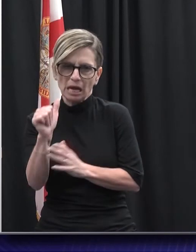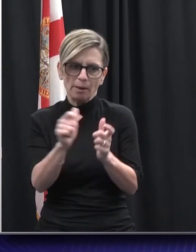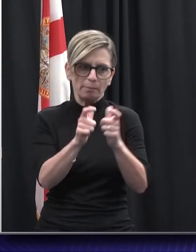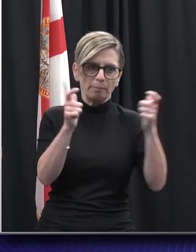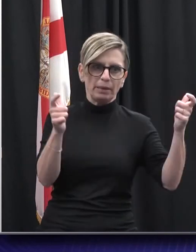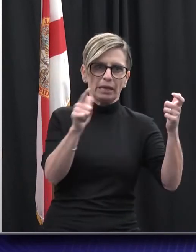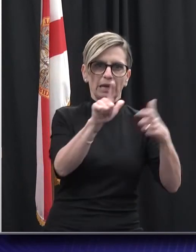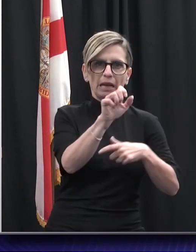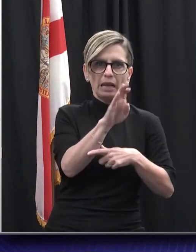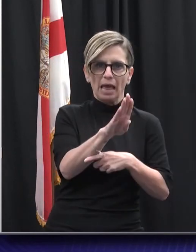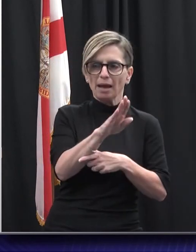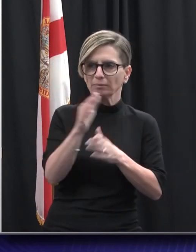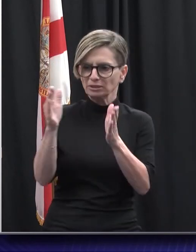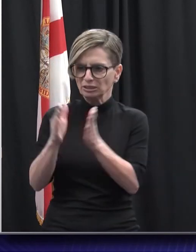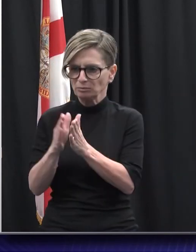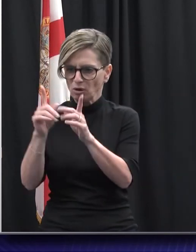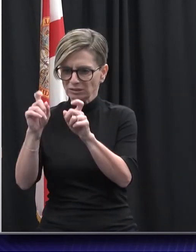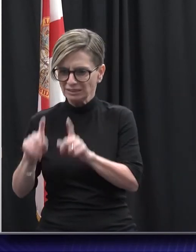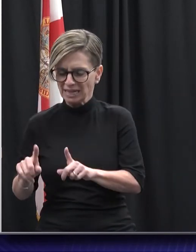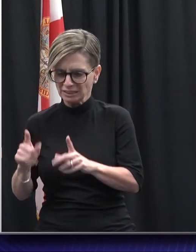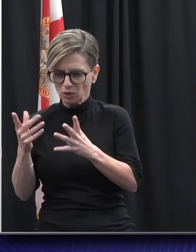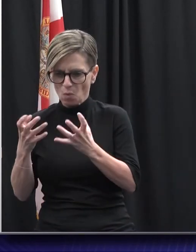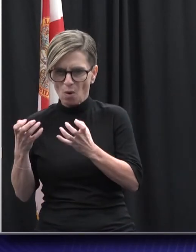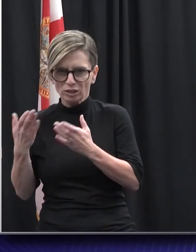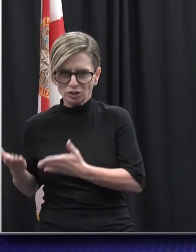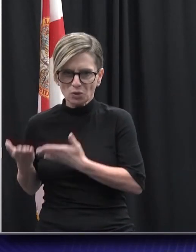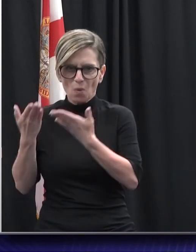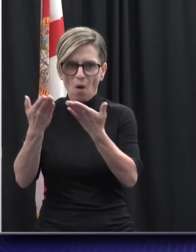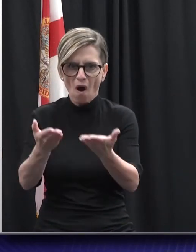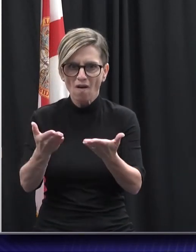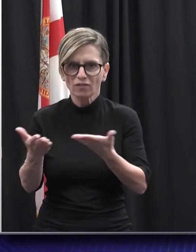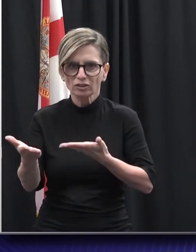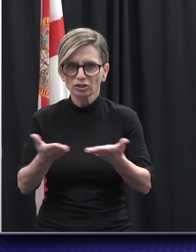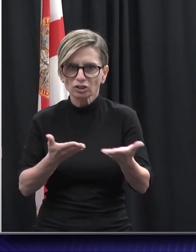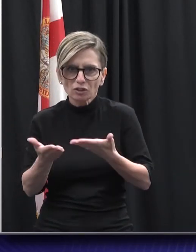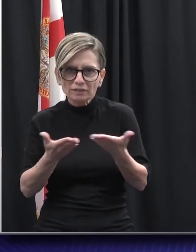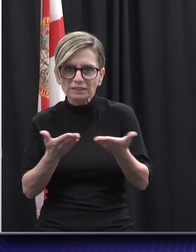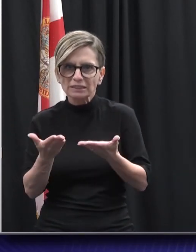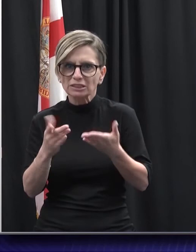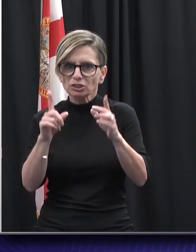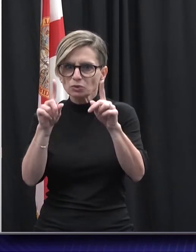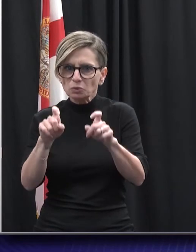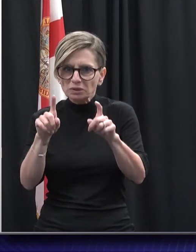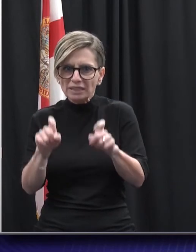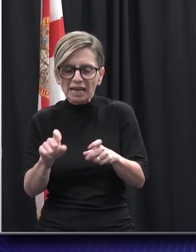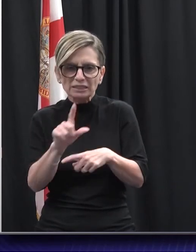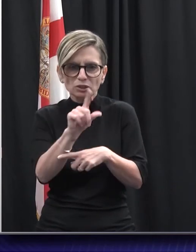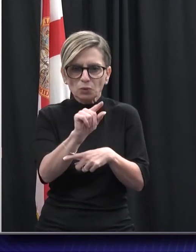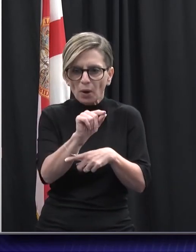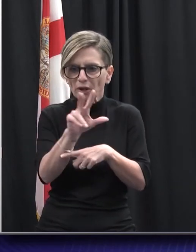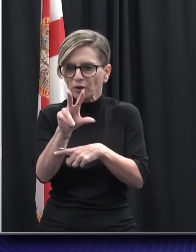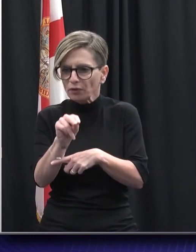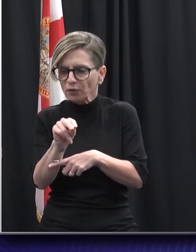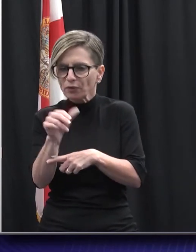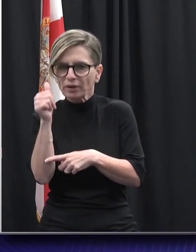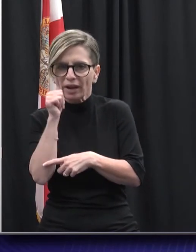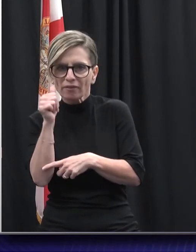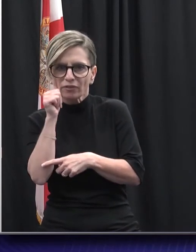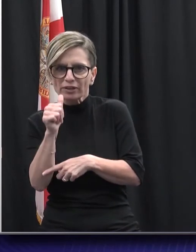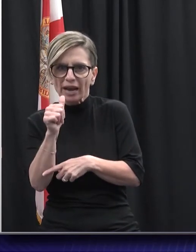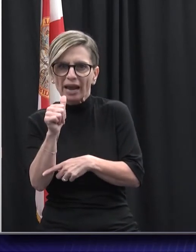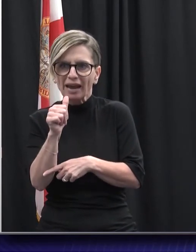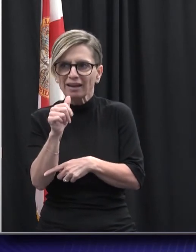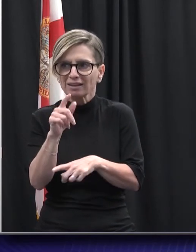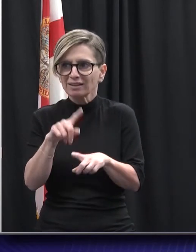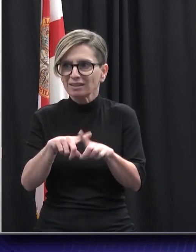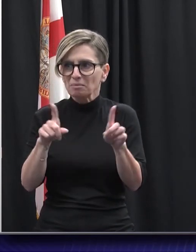organizations, and they said that they've been wanting to offer their services, even if it's just to test 20 or 30 COVID-19 tests a day, and they haven't